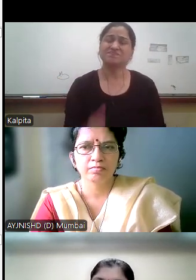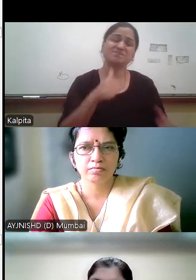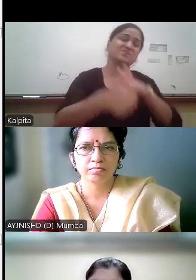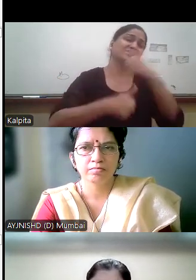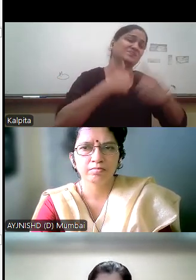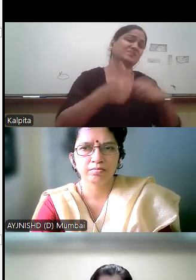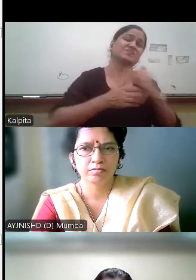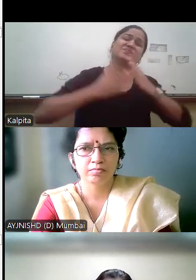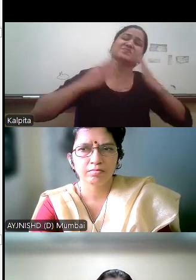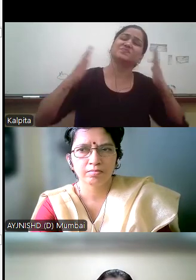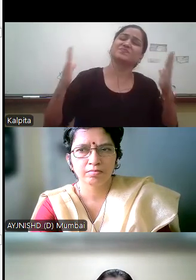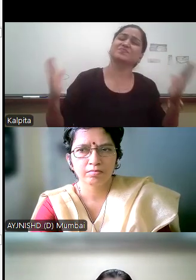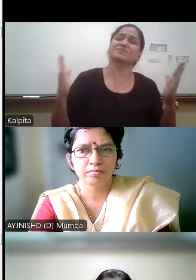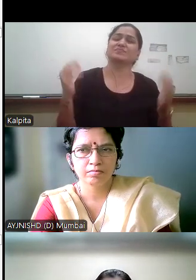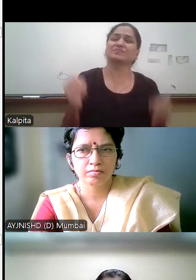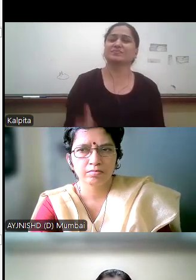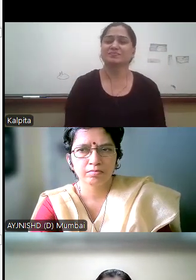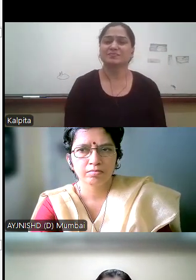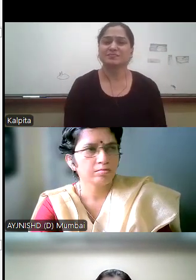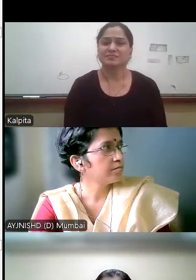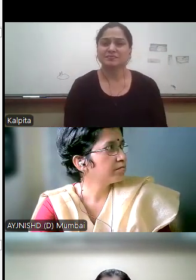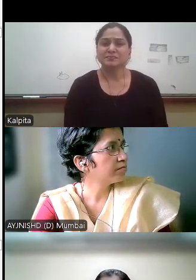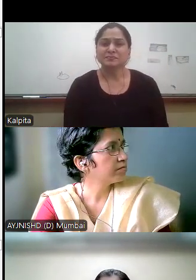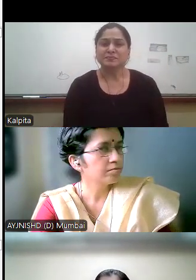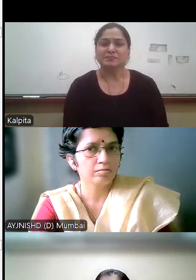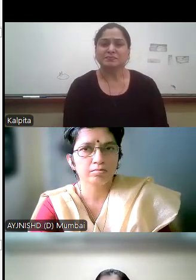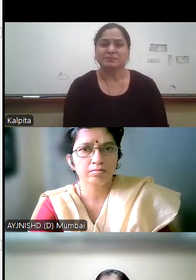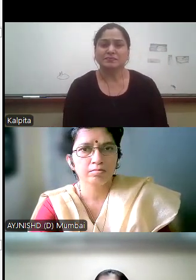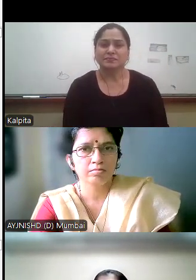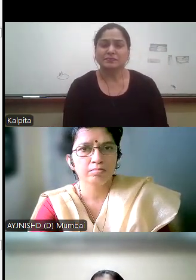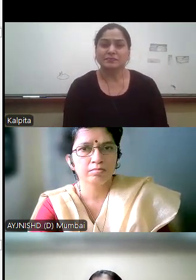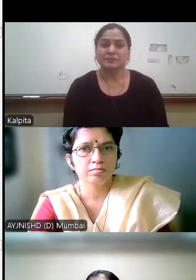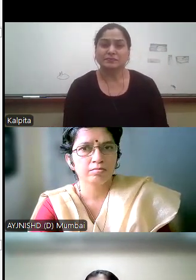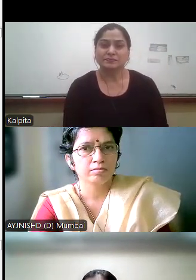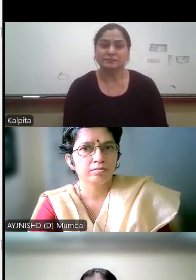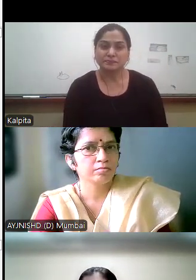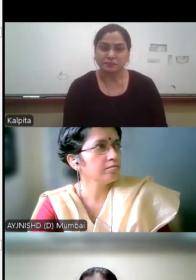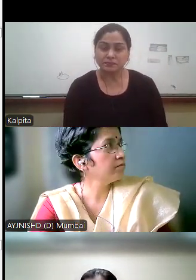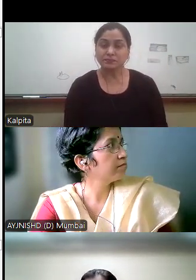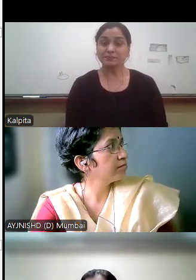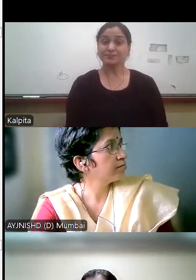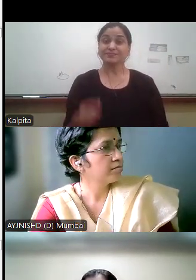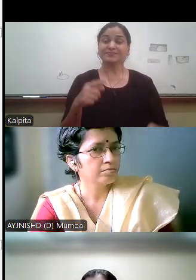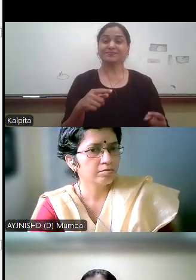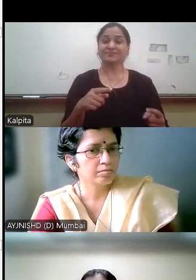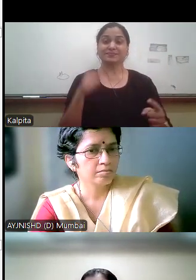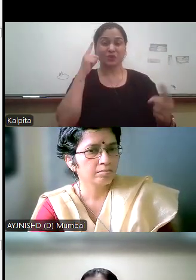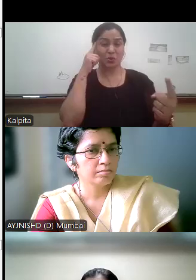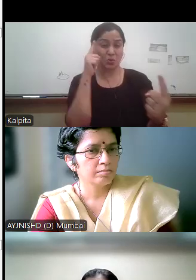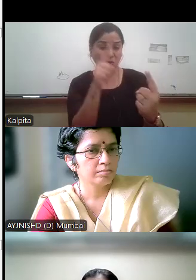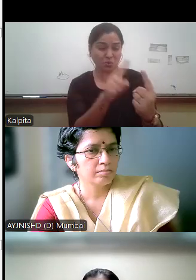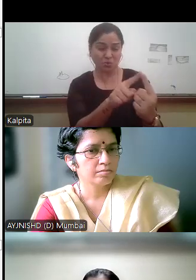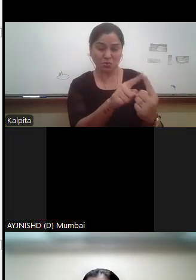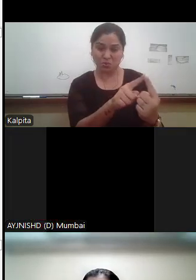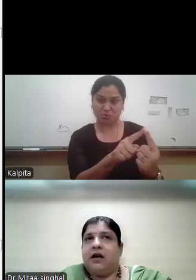for which we have sensory integration therapy. Now, how do we set up the goals? When we are setting